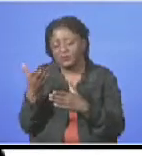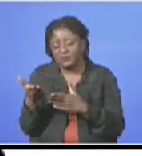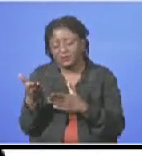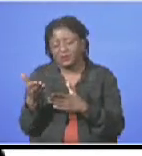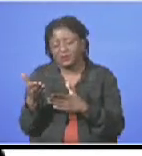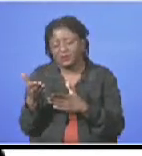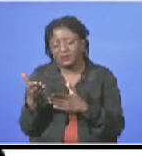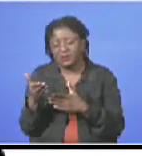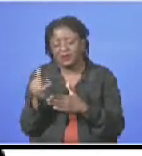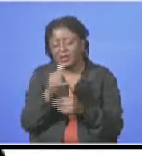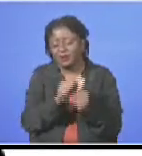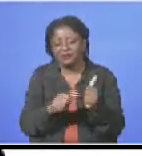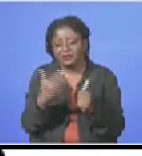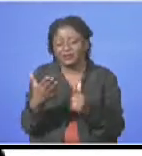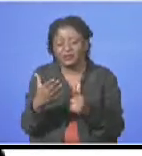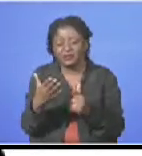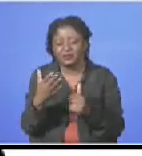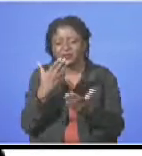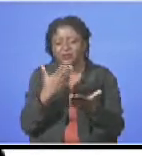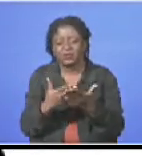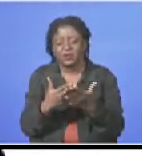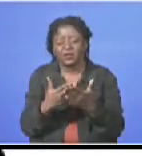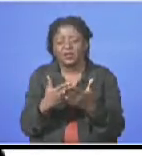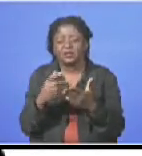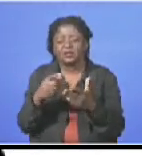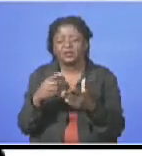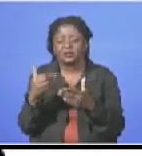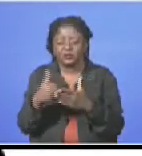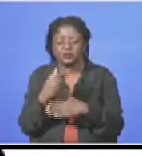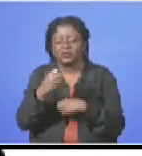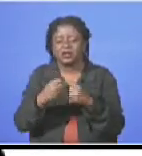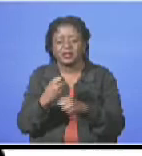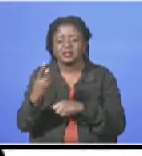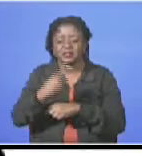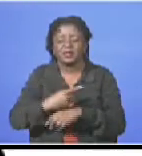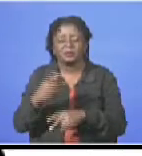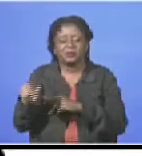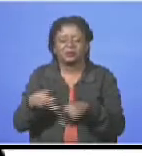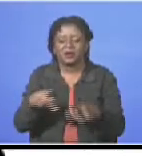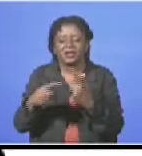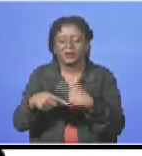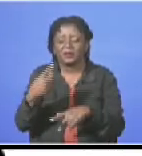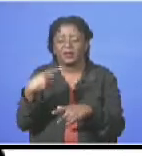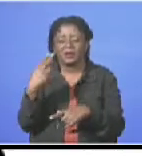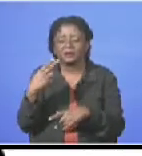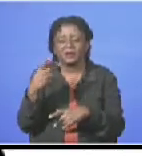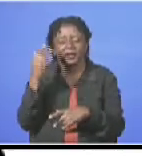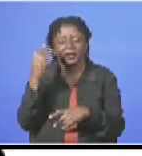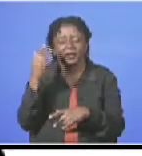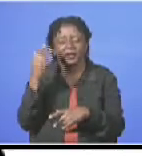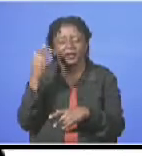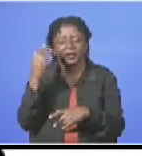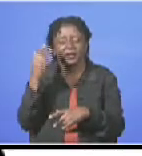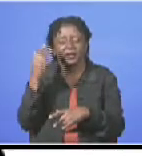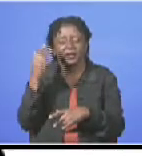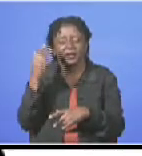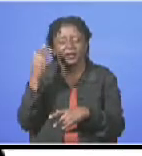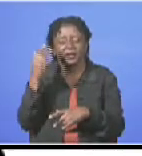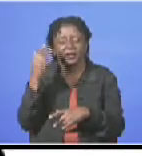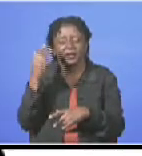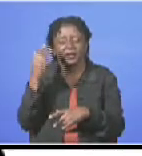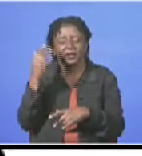standpoint, everything is well until the New Year's Day parade is coming up. Now, I know, of course, the Valley Boys are